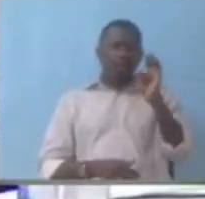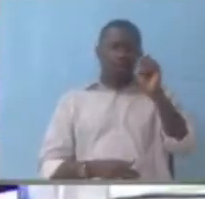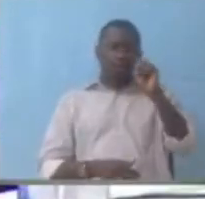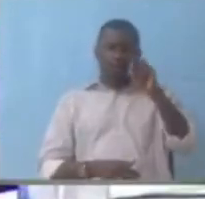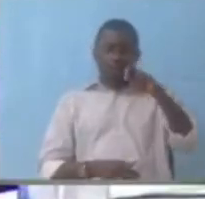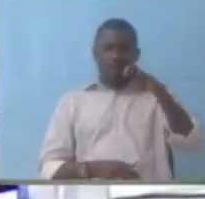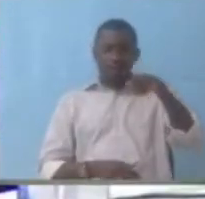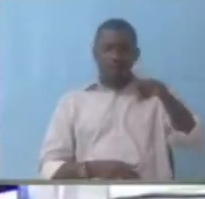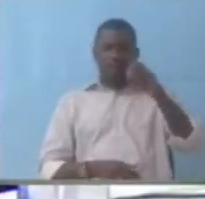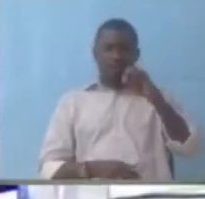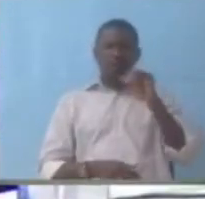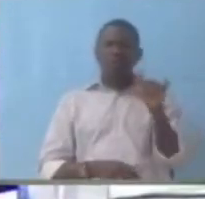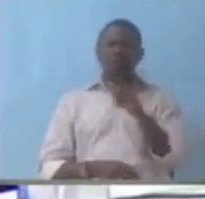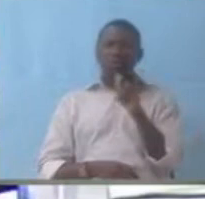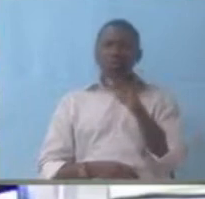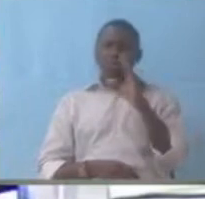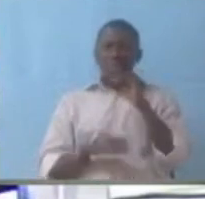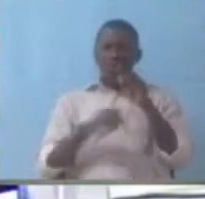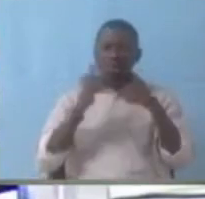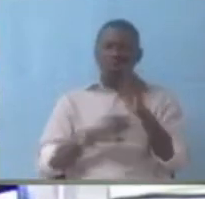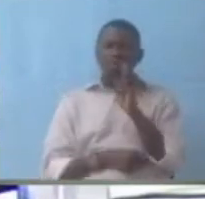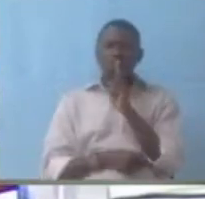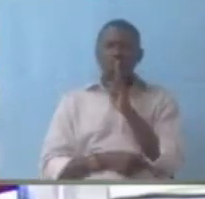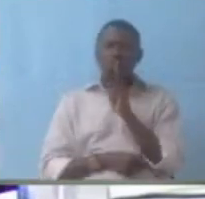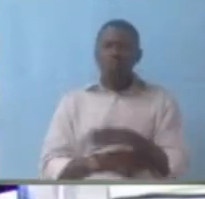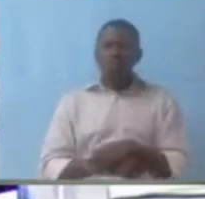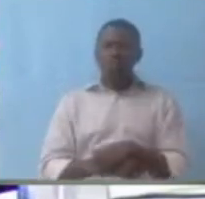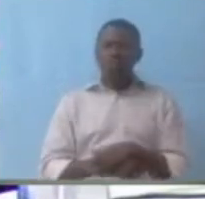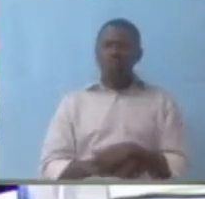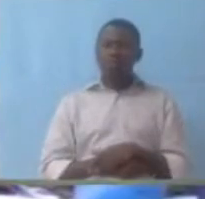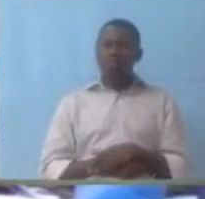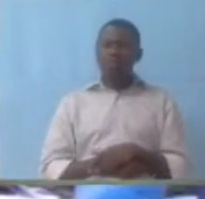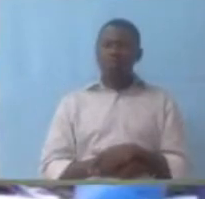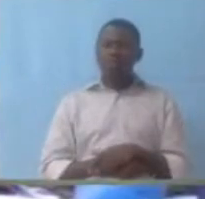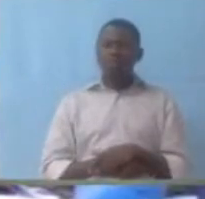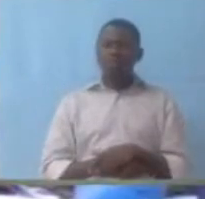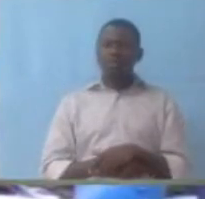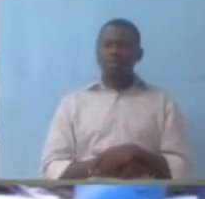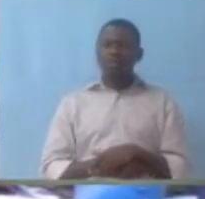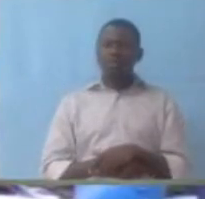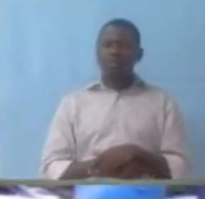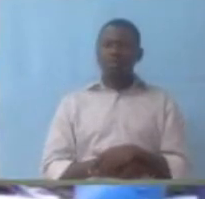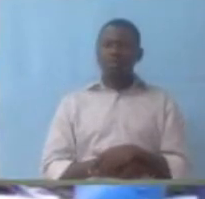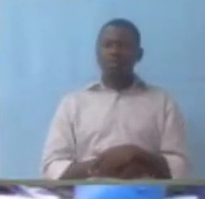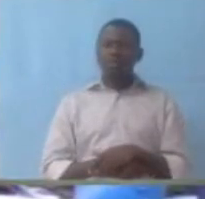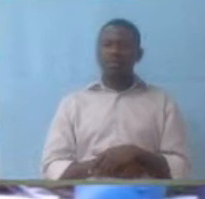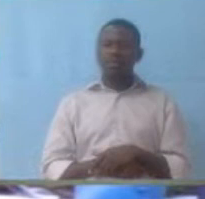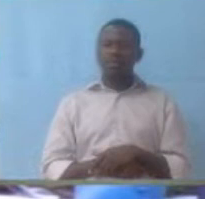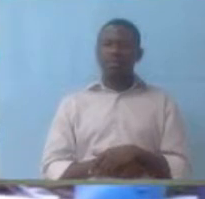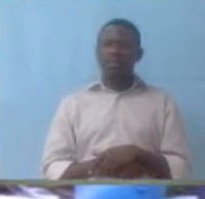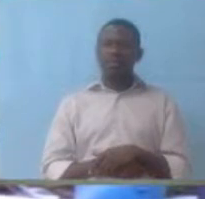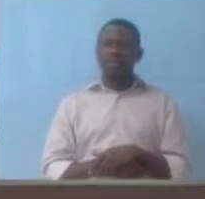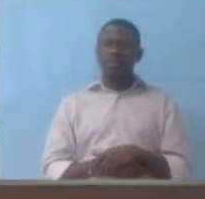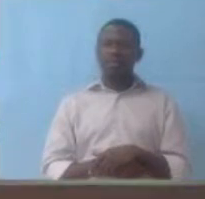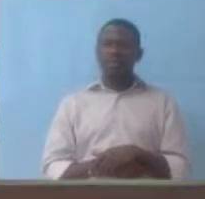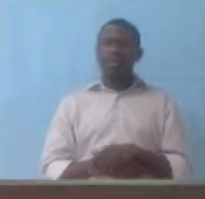denta ngao silo leduku ibe chor lonko wellebe kala tarambulo lulundi ibe chorno jumale ka chorno jumale fotel. Oh, Mr. Cherno